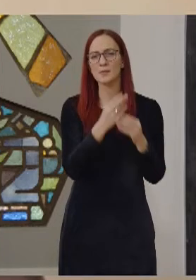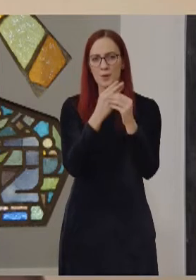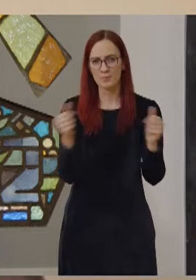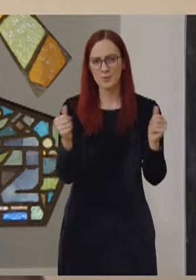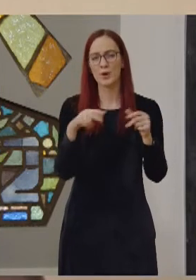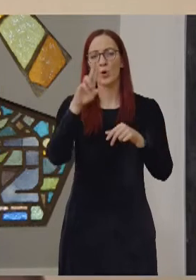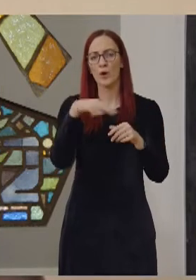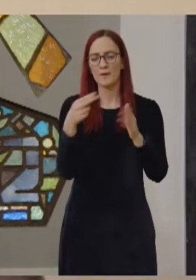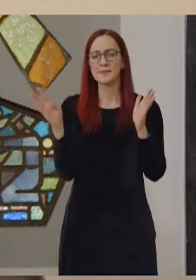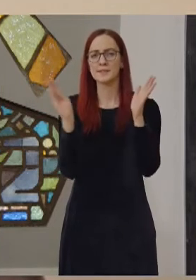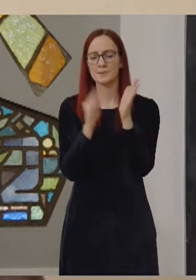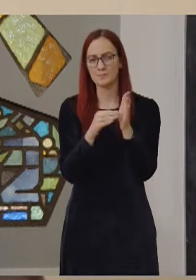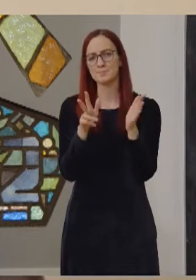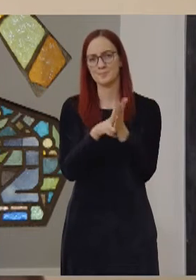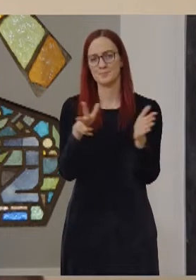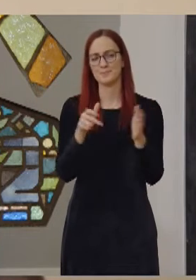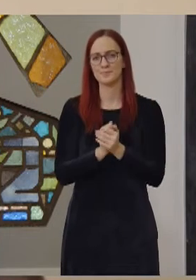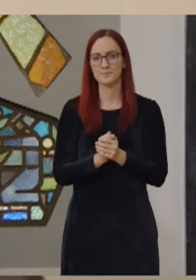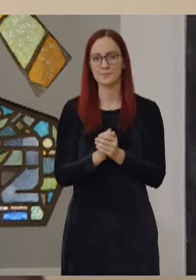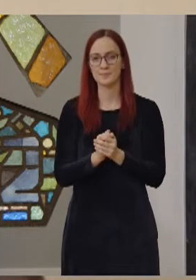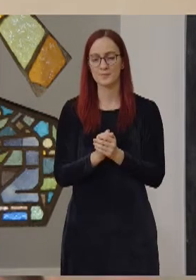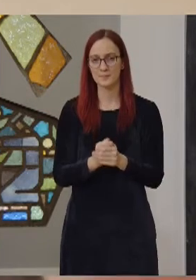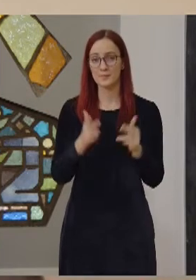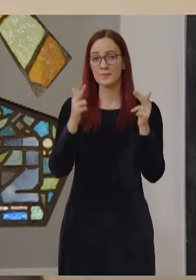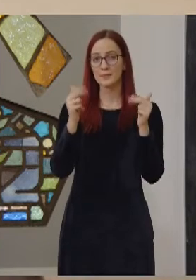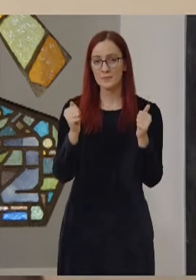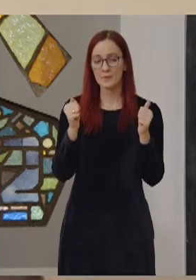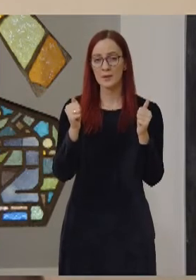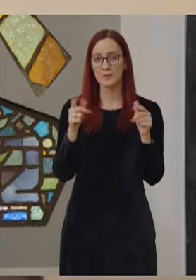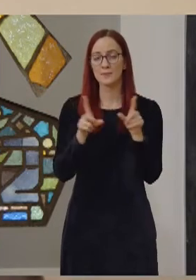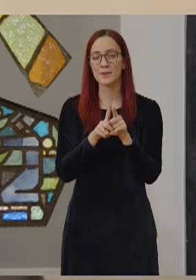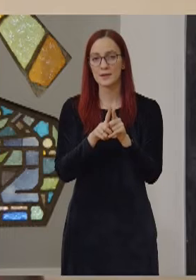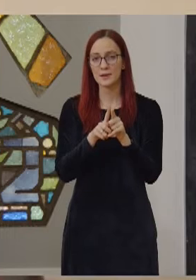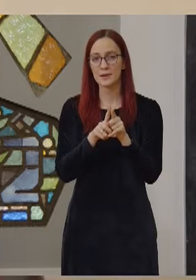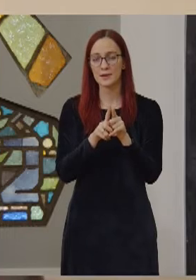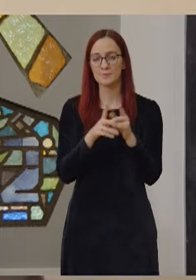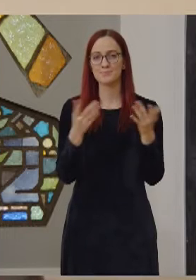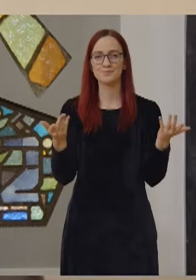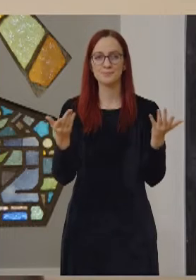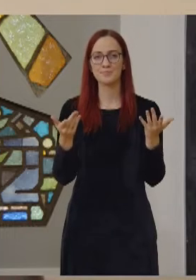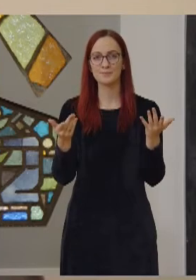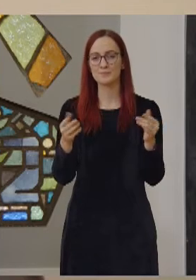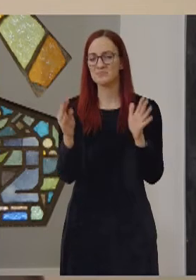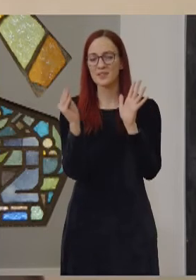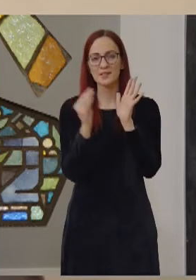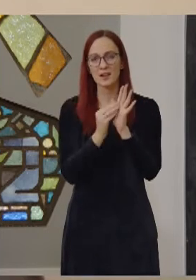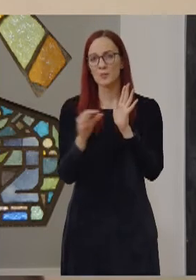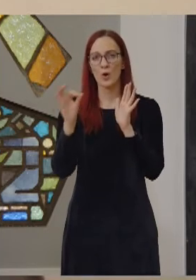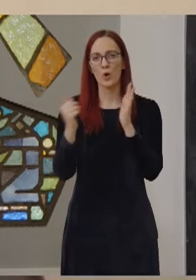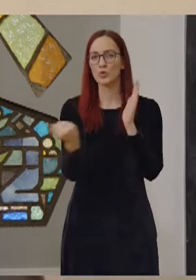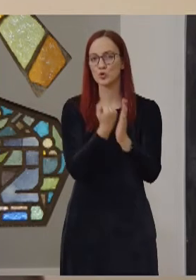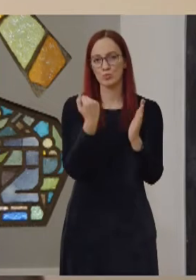1979 on the elimination of all forms of discrimination against women did not